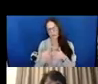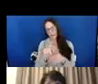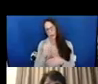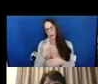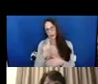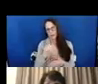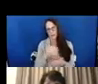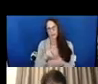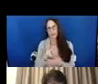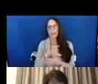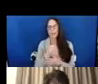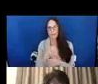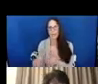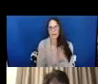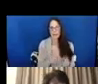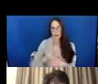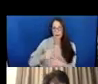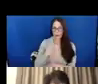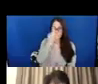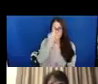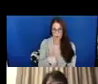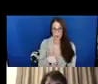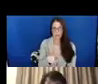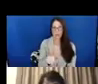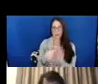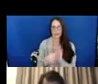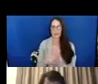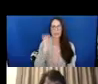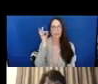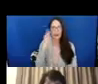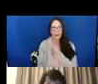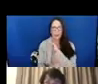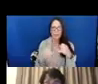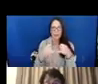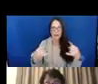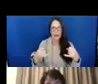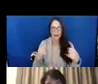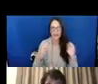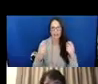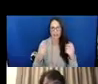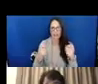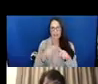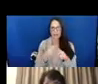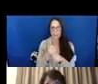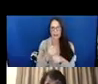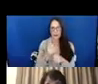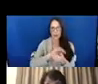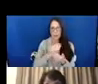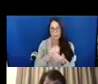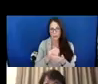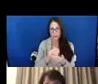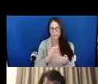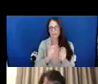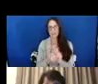And then the third bar shows the federal poverty line adjusted from the annual amount to the monthly